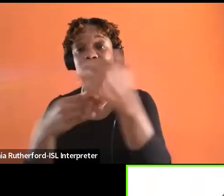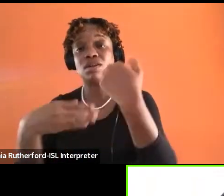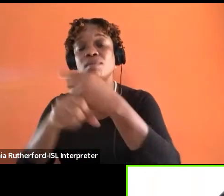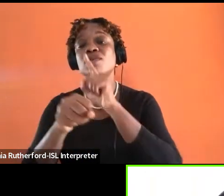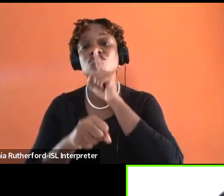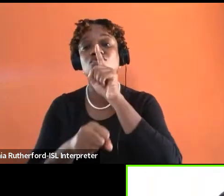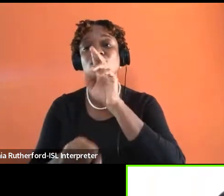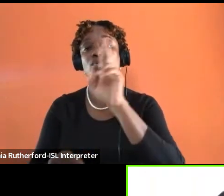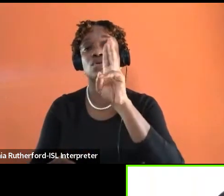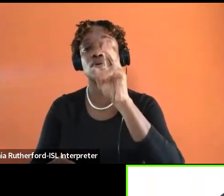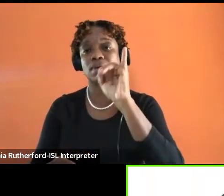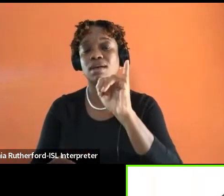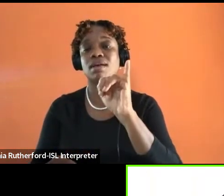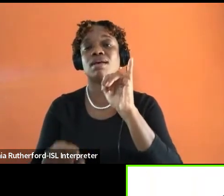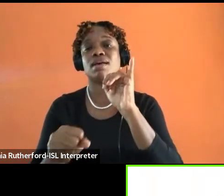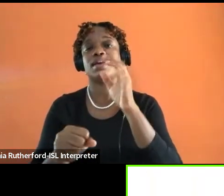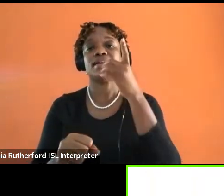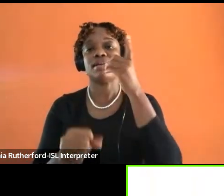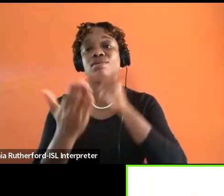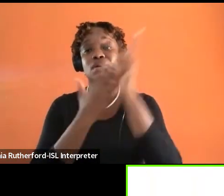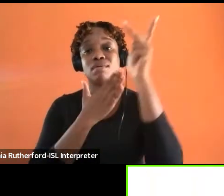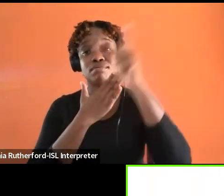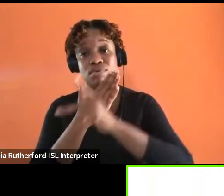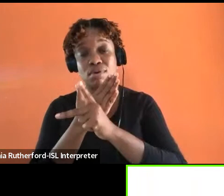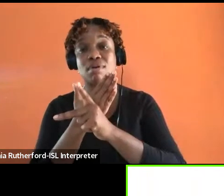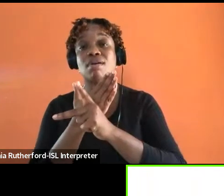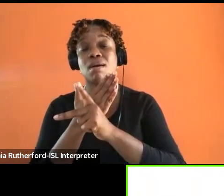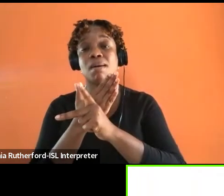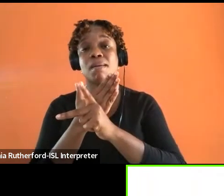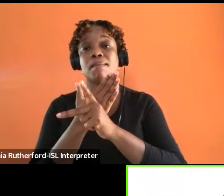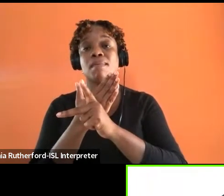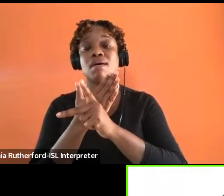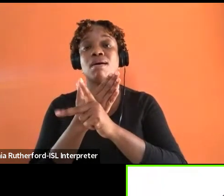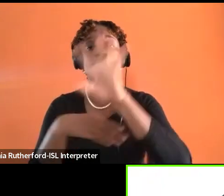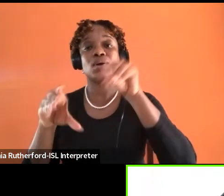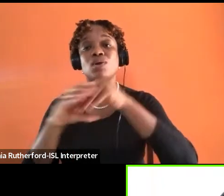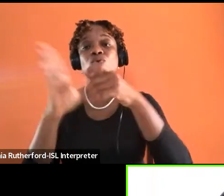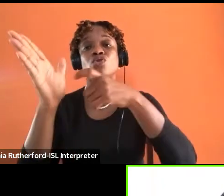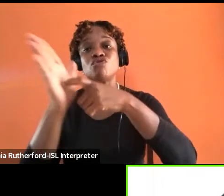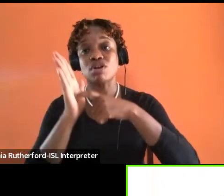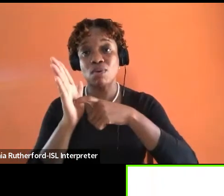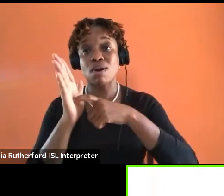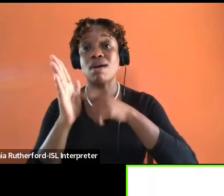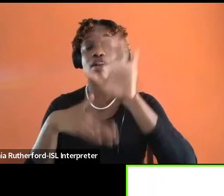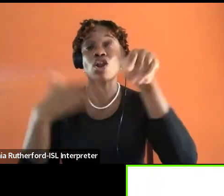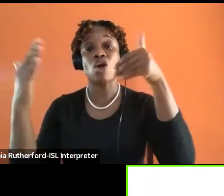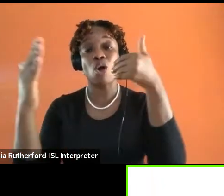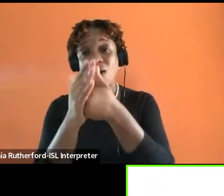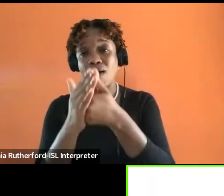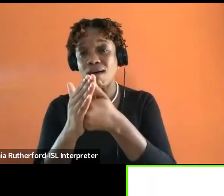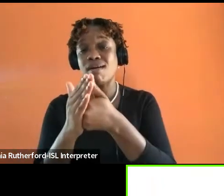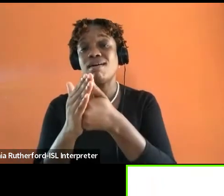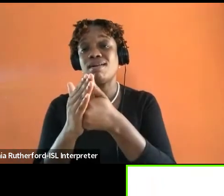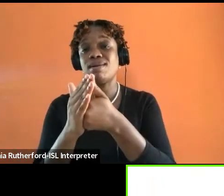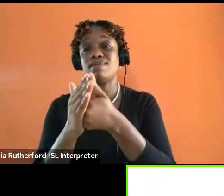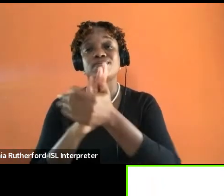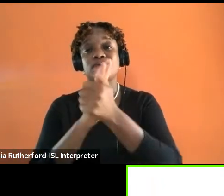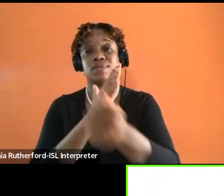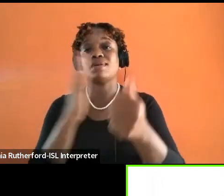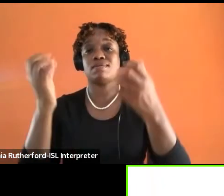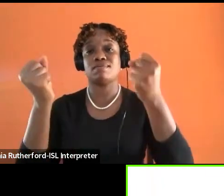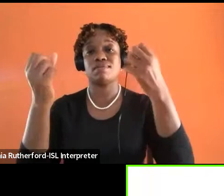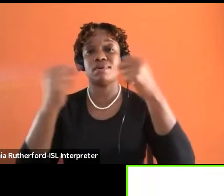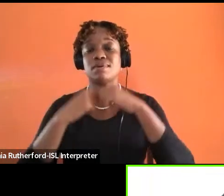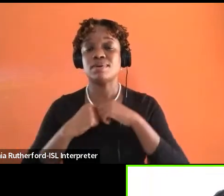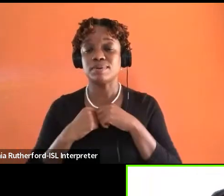UWI dental program had as a requirement for all graduates to be competent in signing. And not only